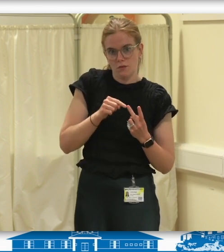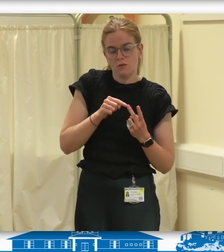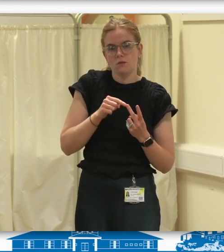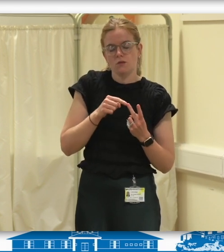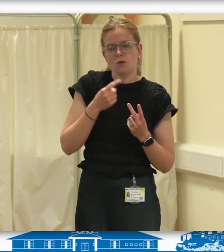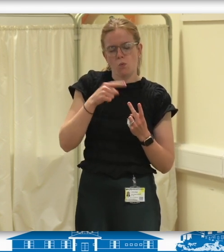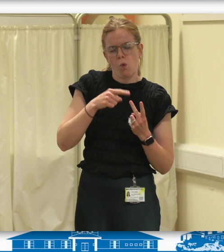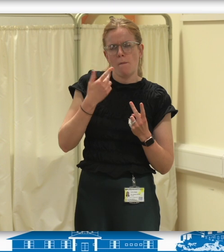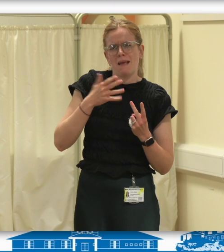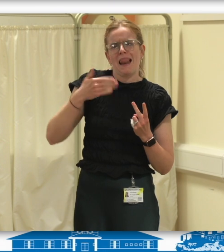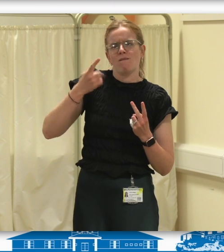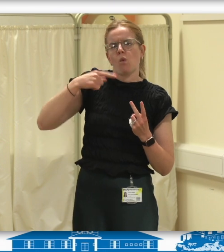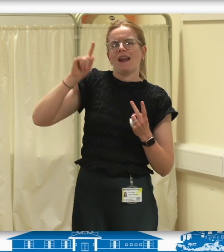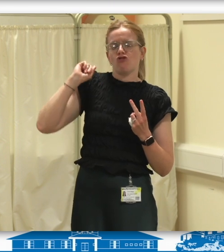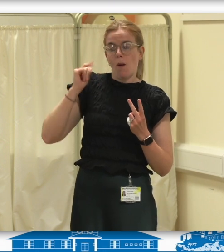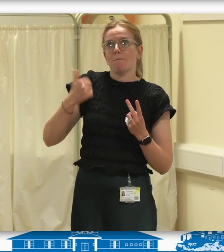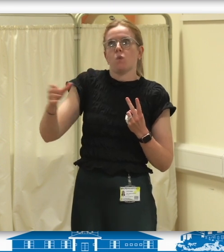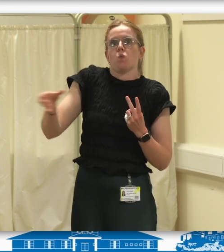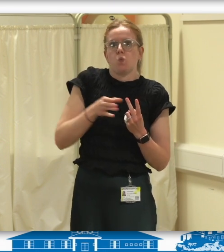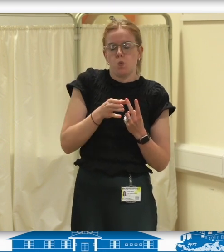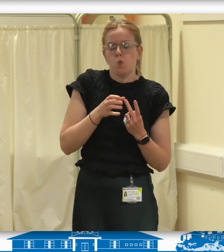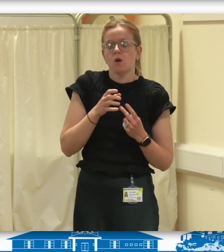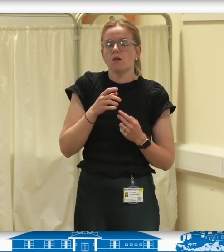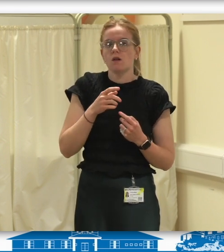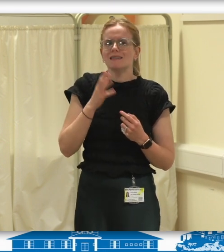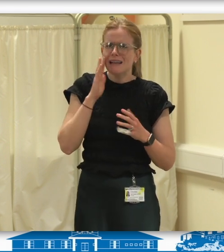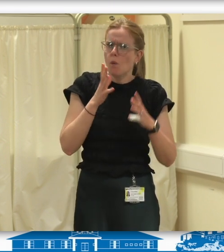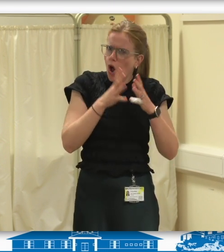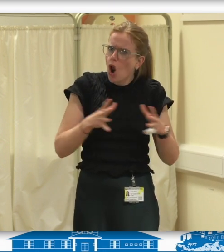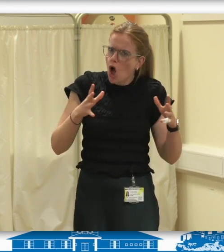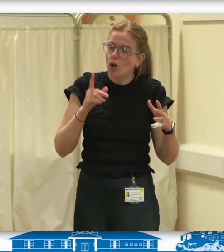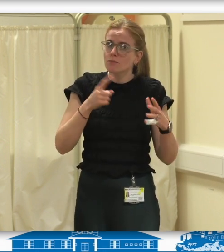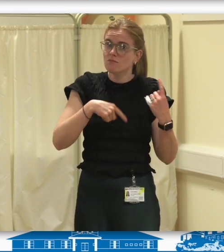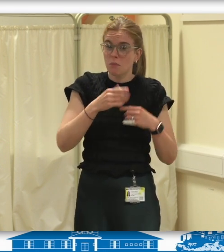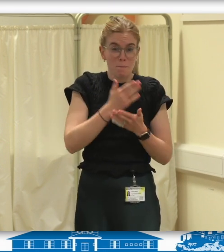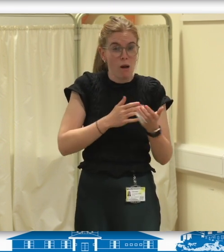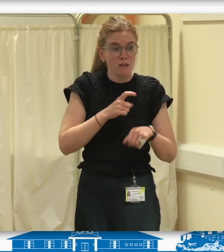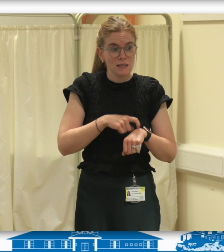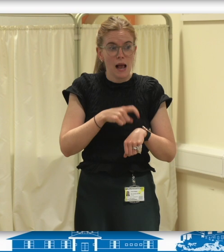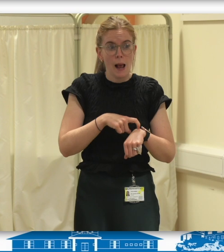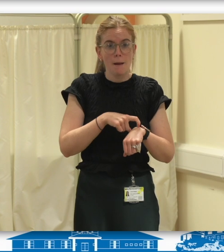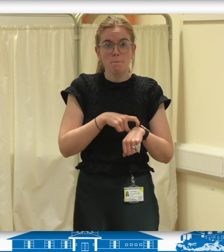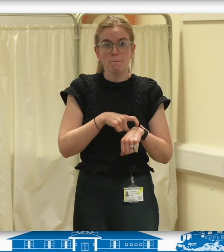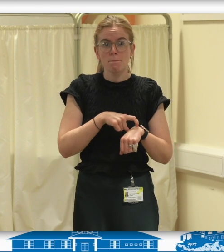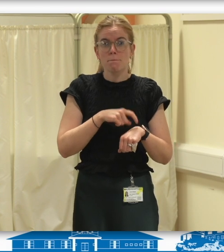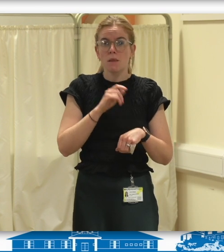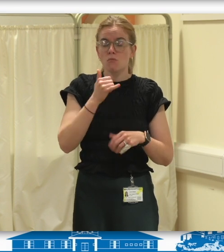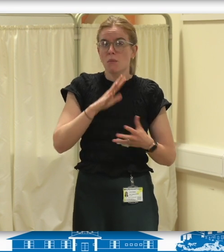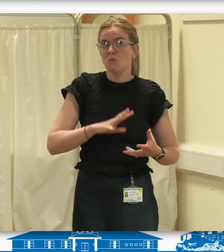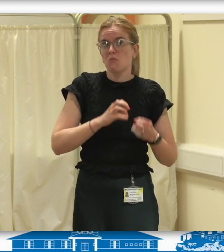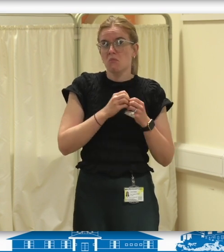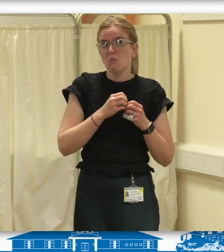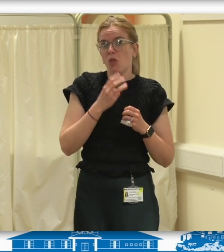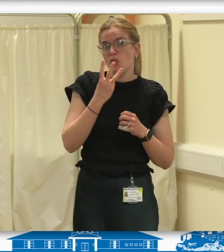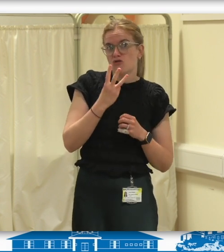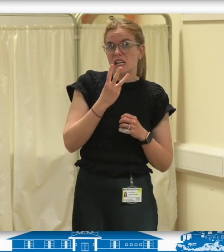ago. But we are all very part-time. It sounds a large number. It probably makes up 4 whole-time equivalents,